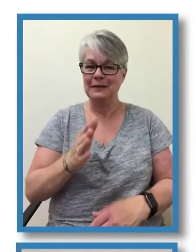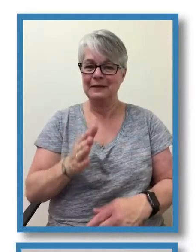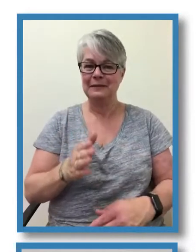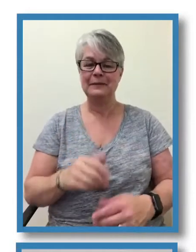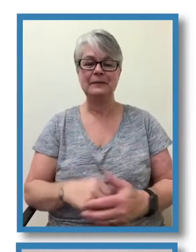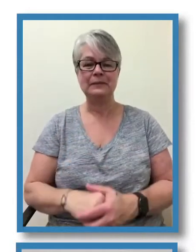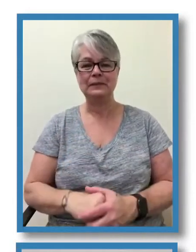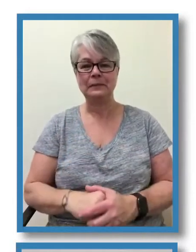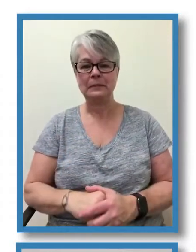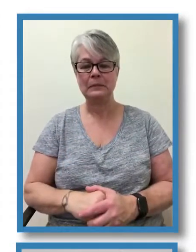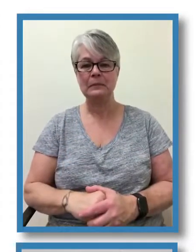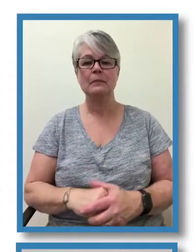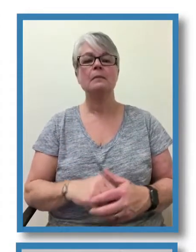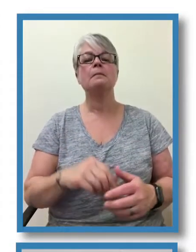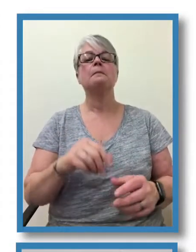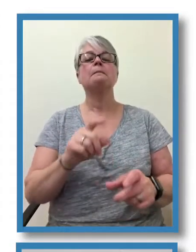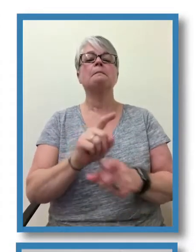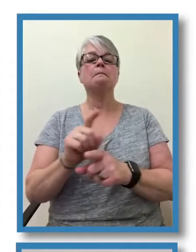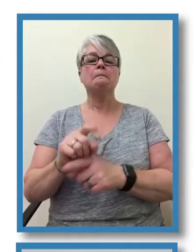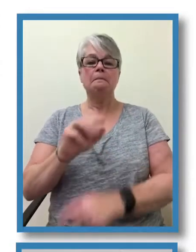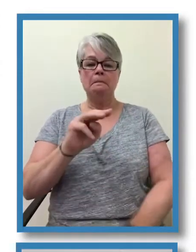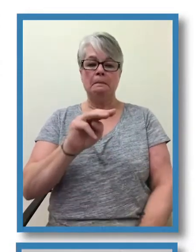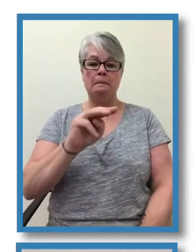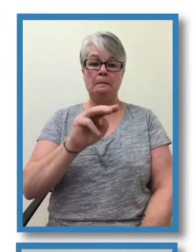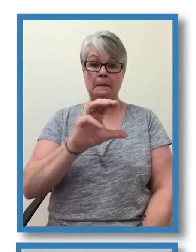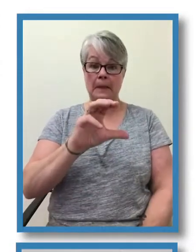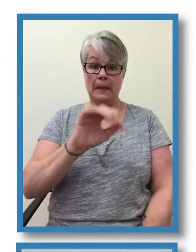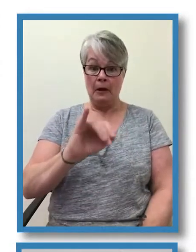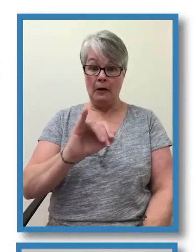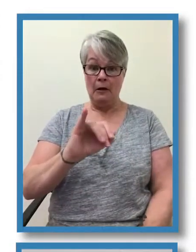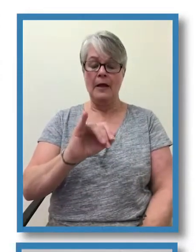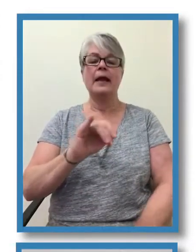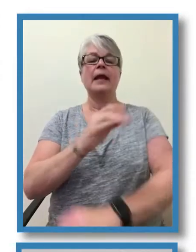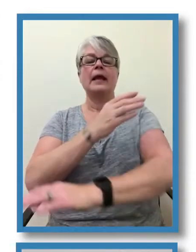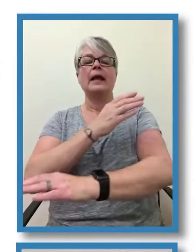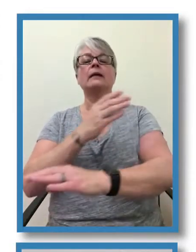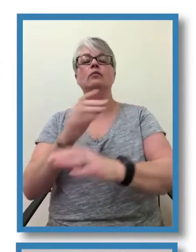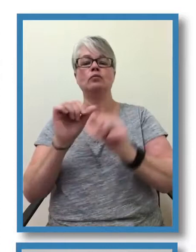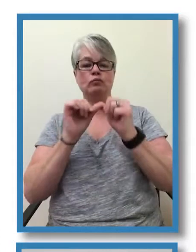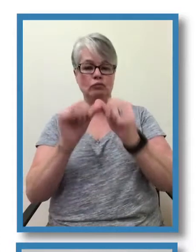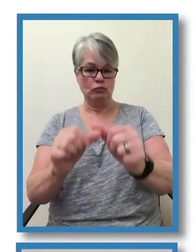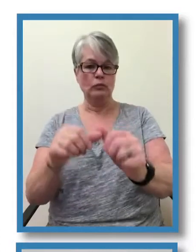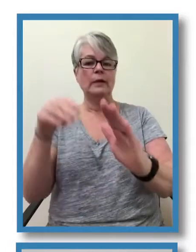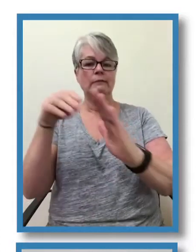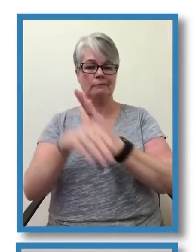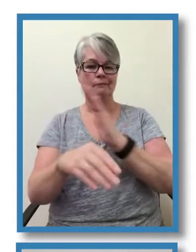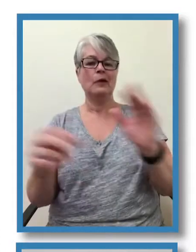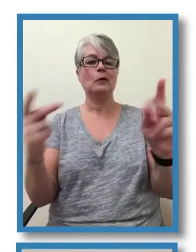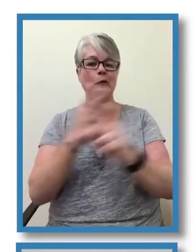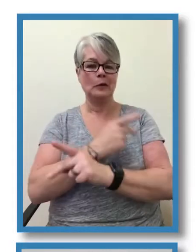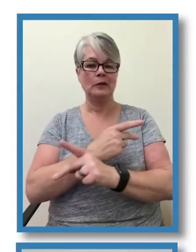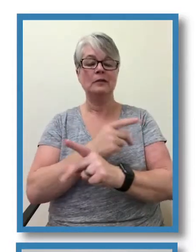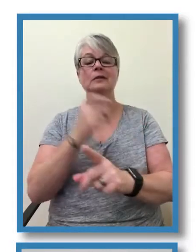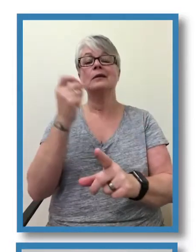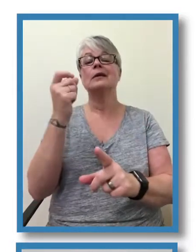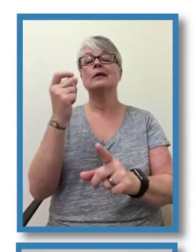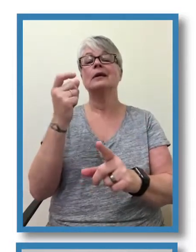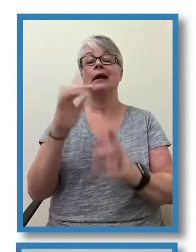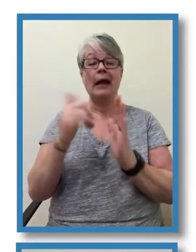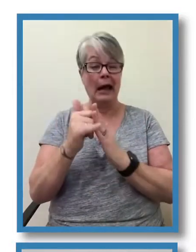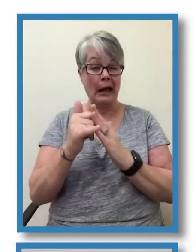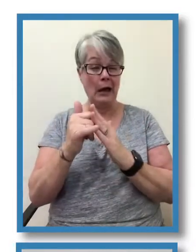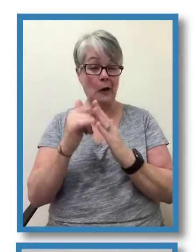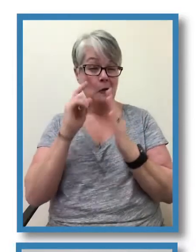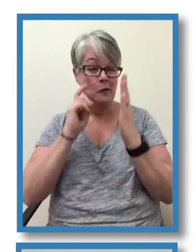repeated MOCAs. And so as specialists, we work very closely with family physicians. They may do 1 or 2 Montreal cognitive assessments